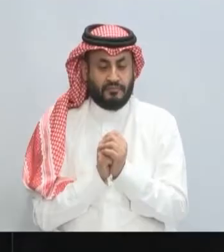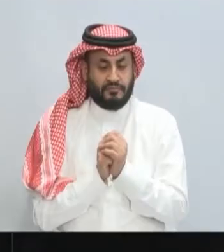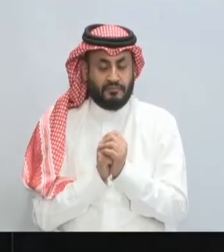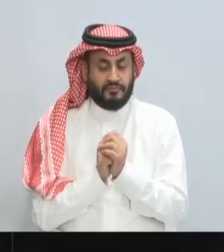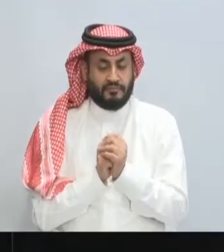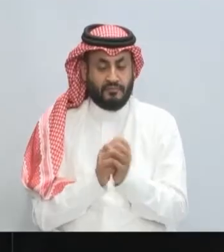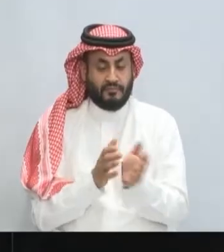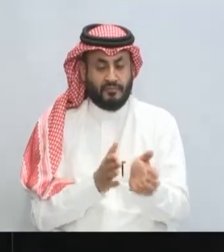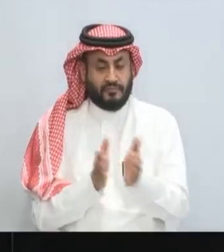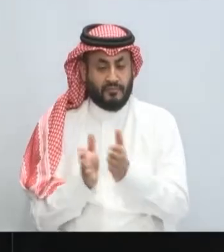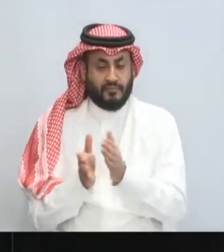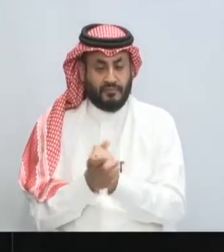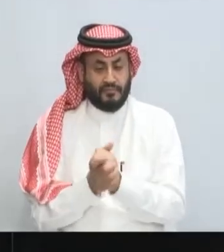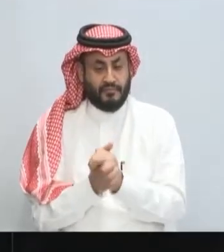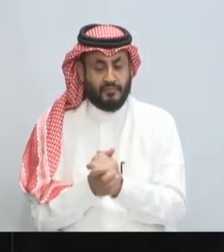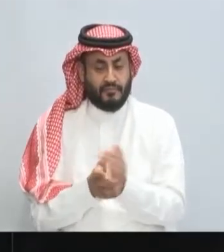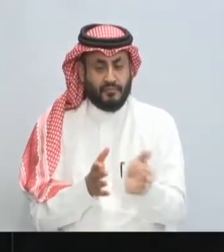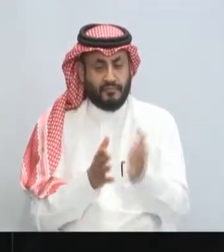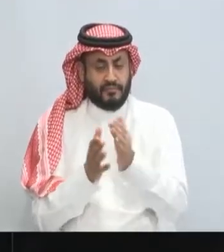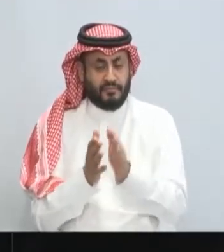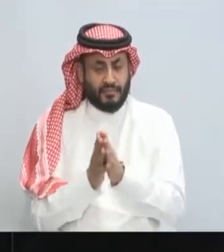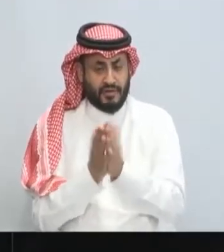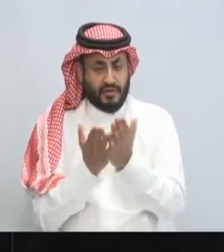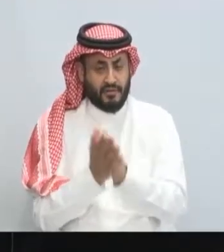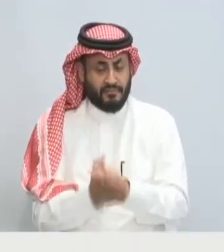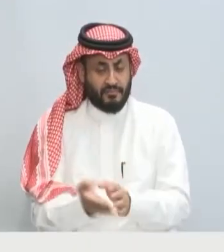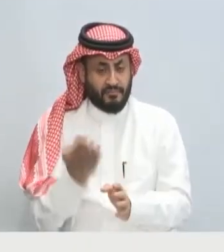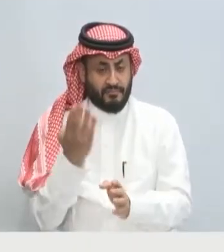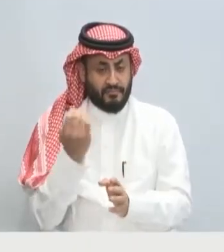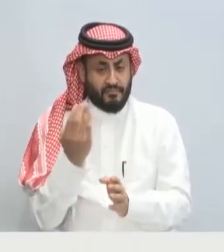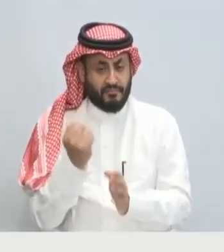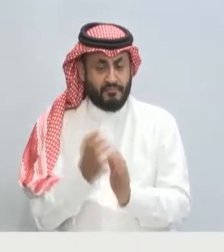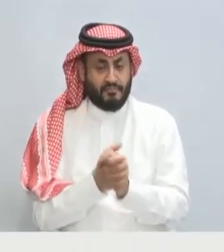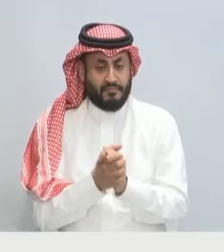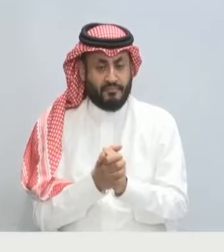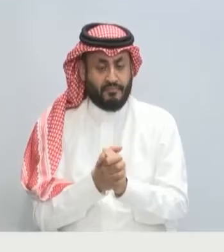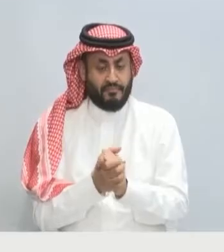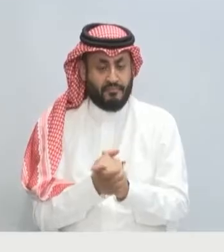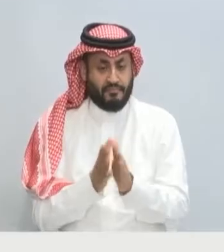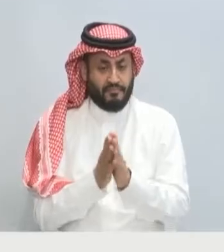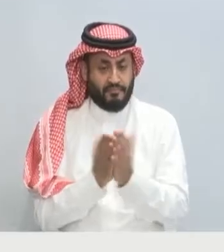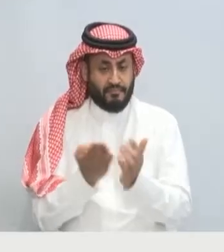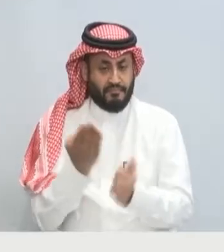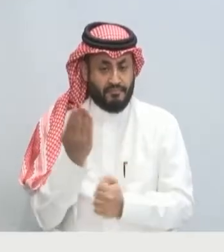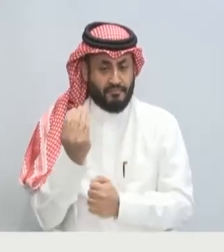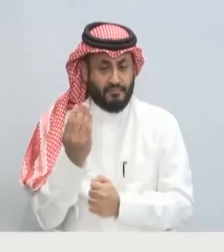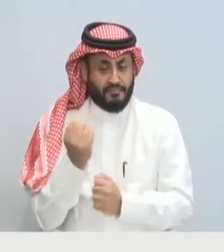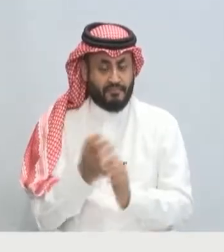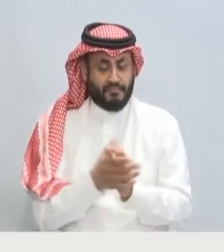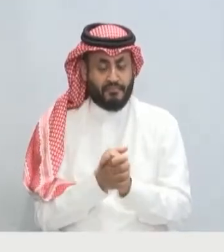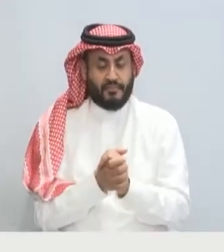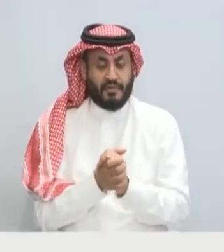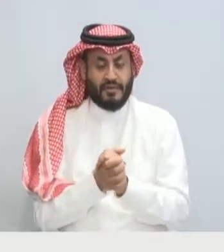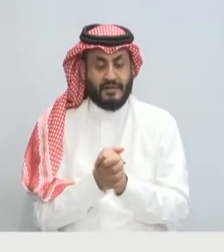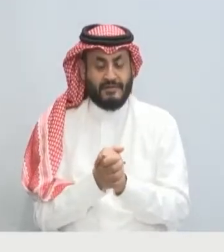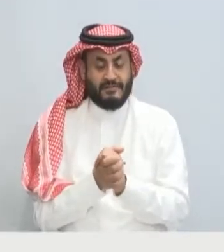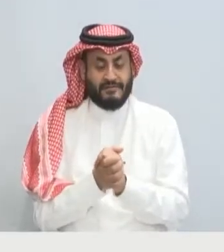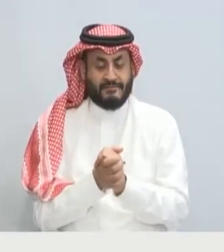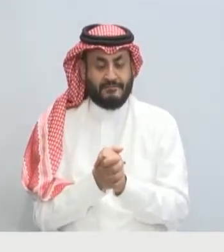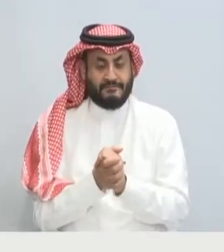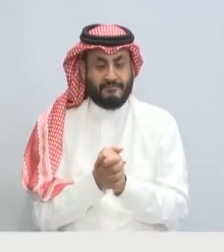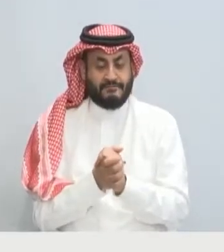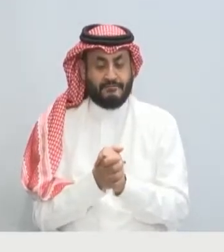Now, let's move on to our lesson for today. I would like you please to open your books on